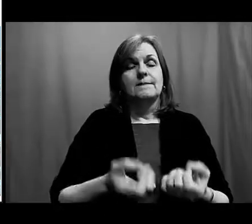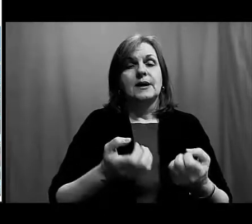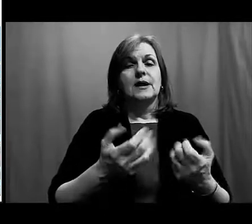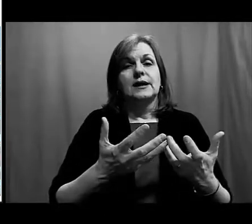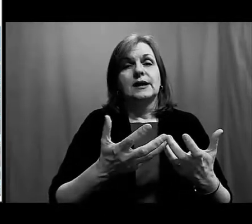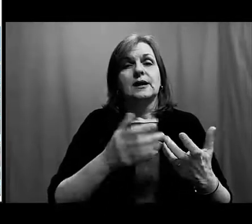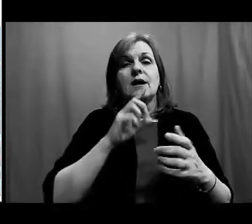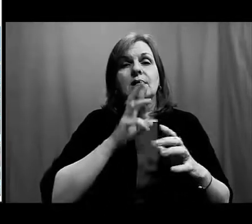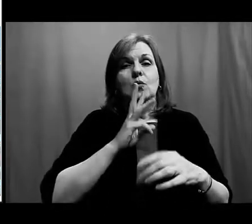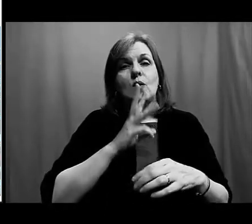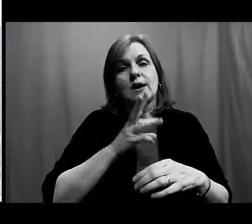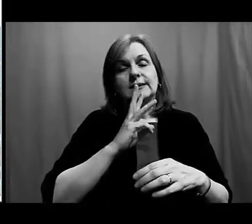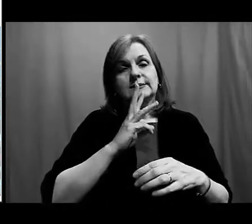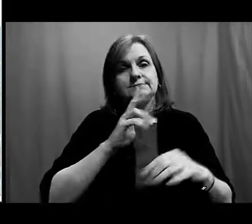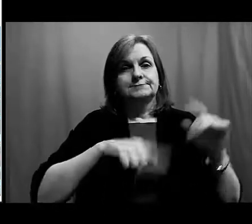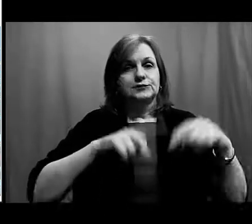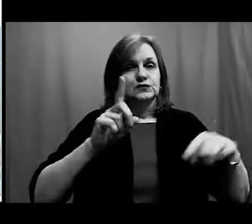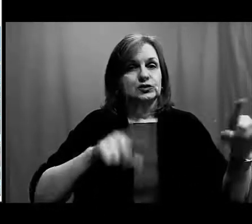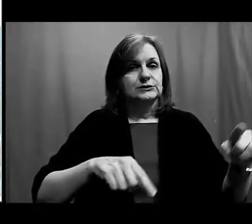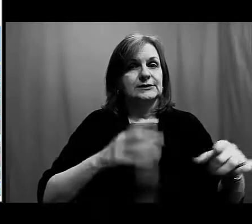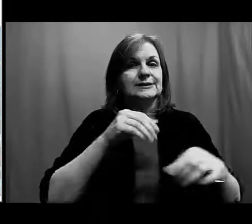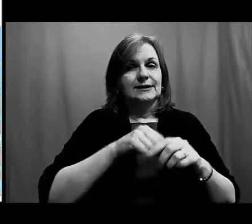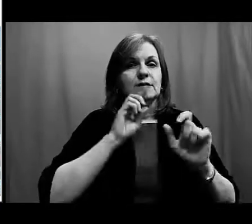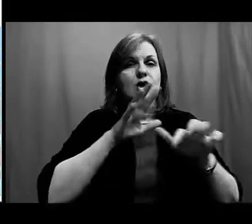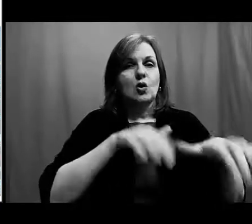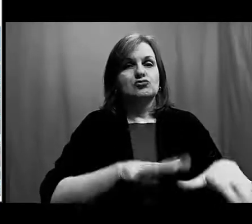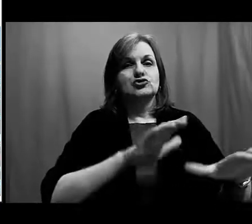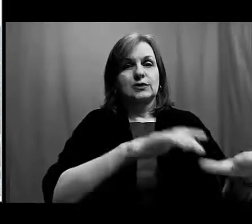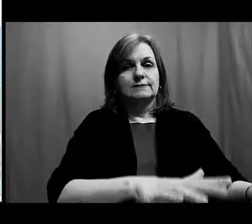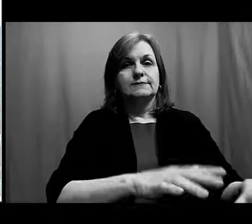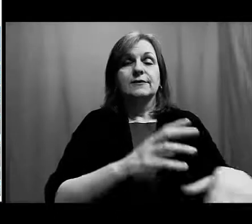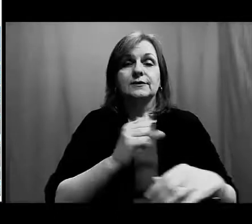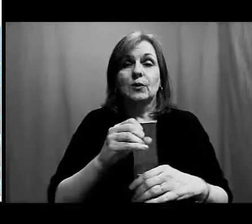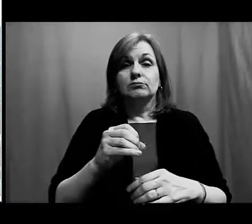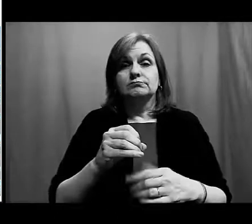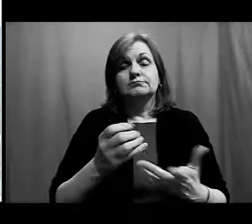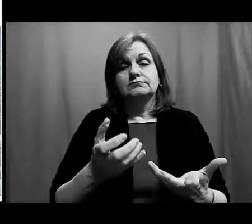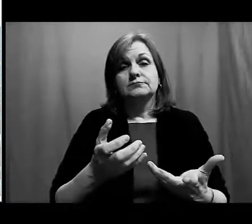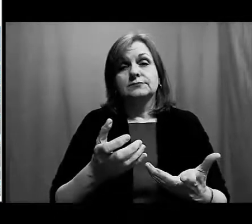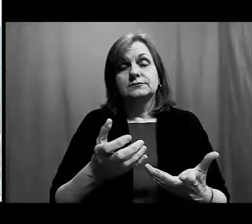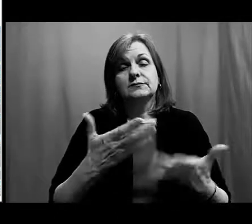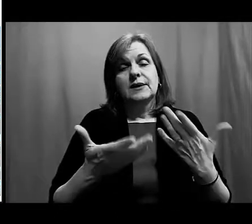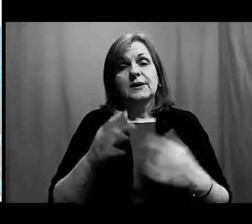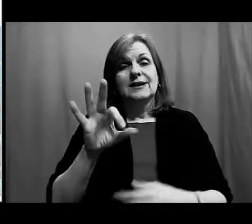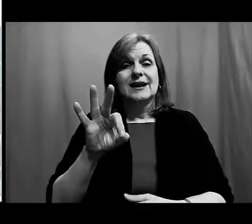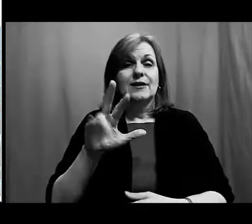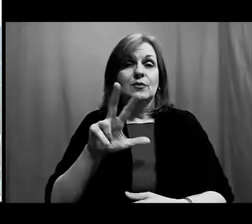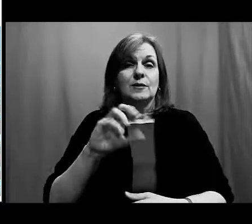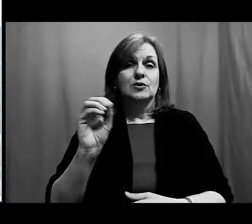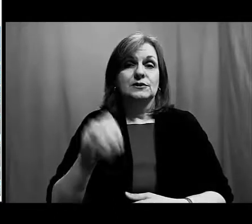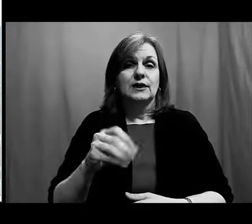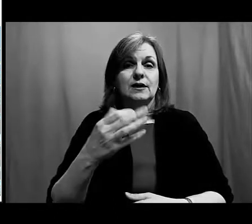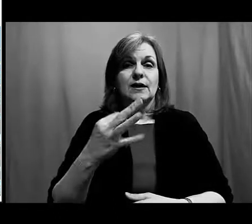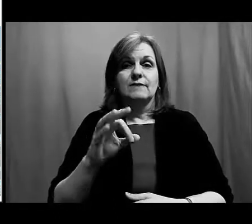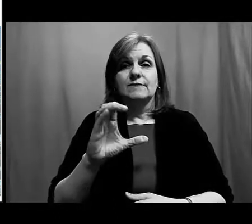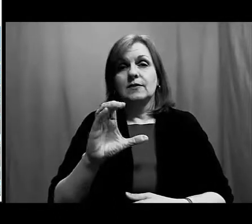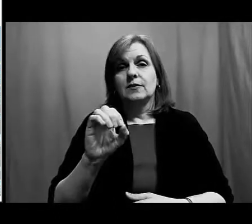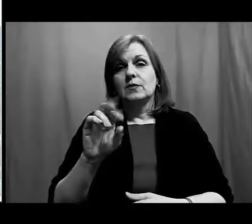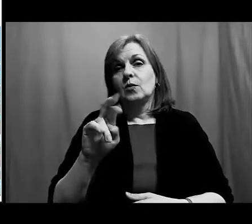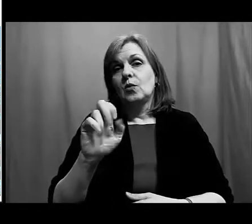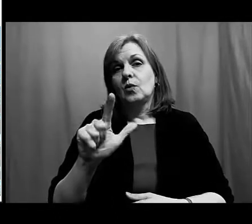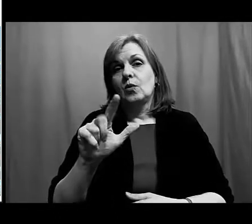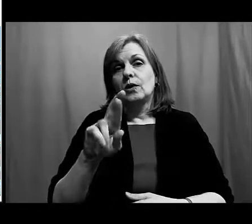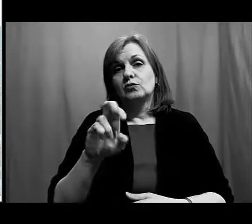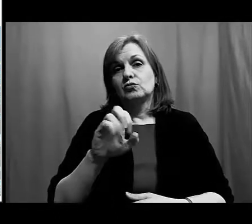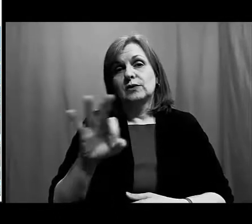also losing a huge amount of aquatic diversity, particularly in the oceans. And so we look at about 93%